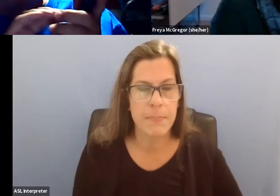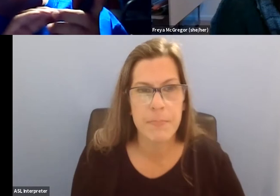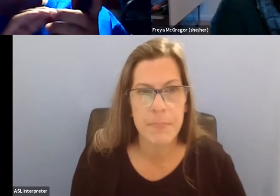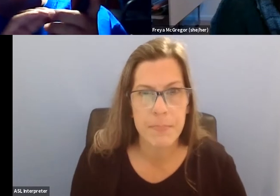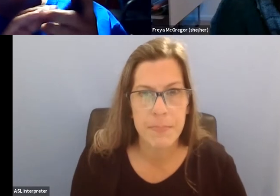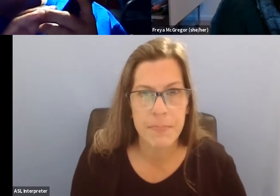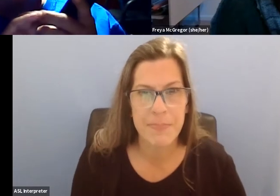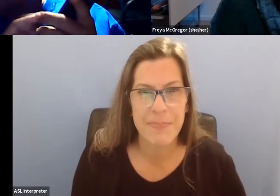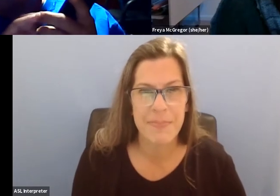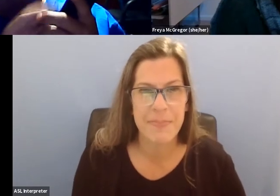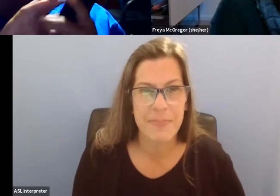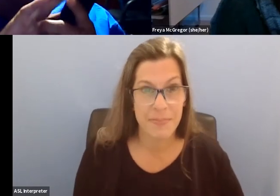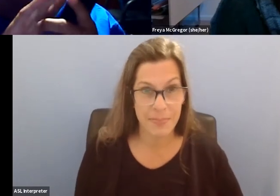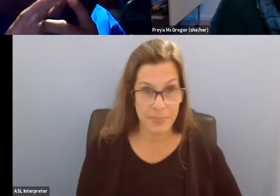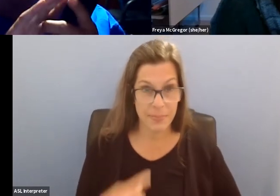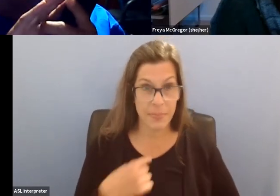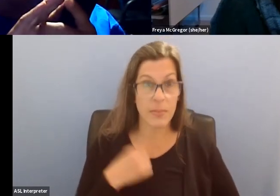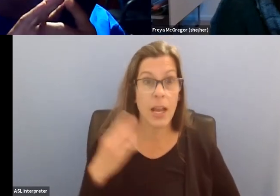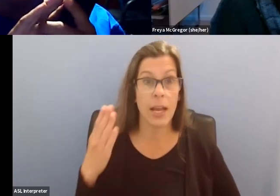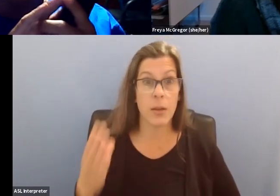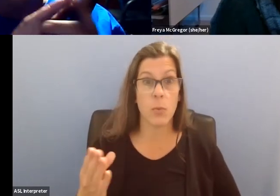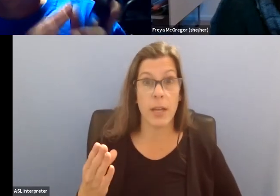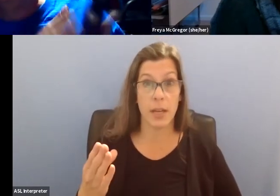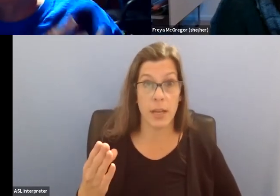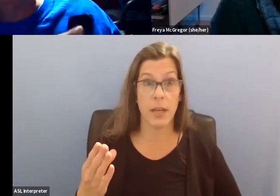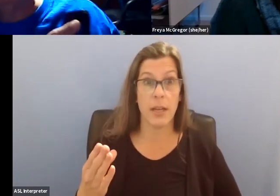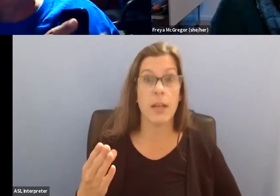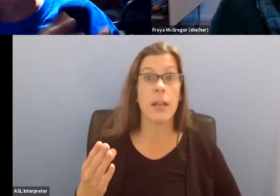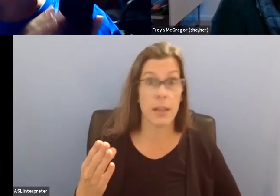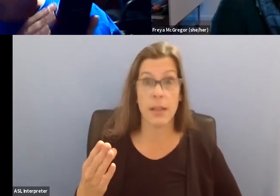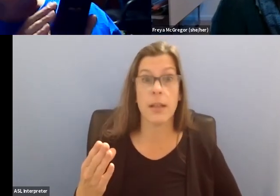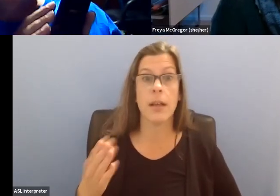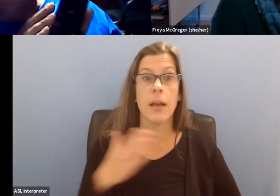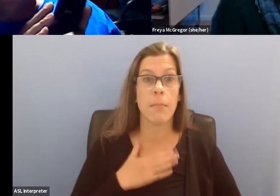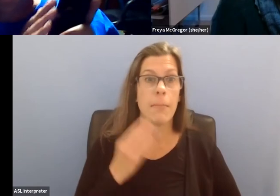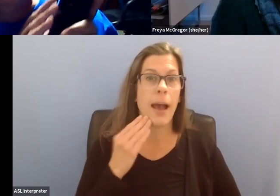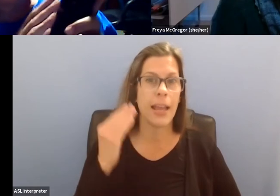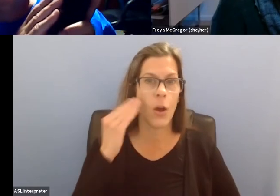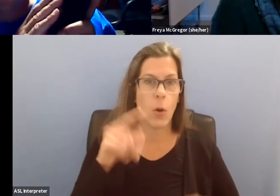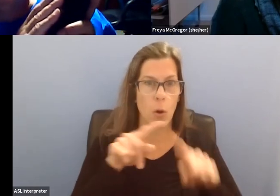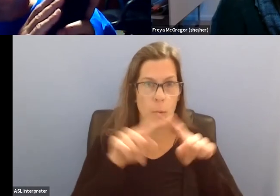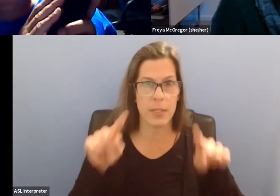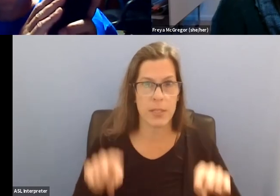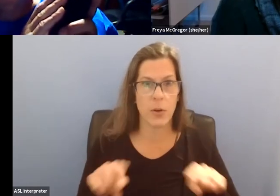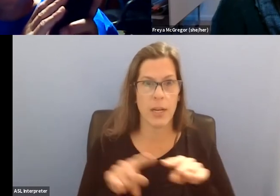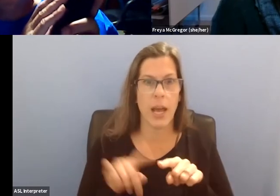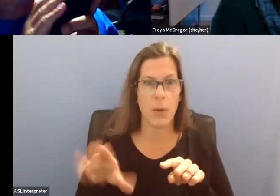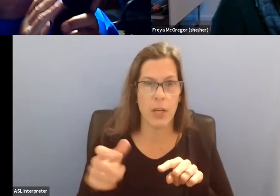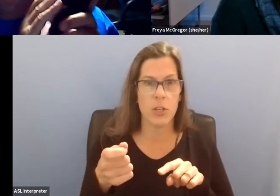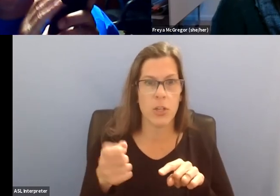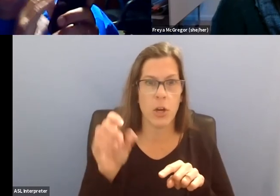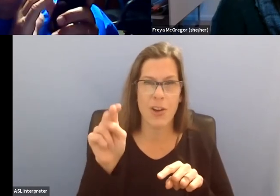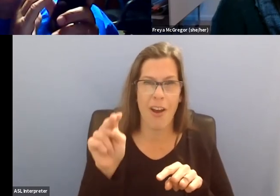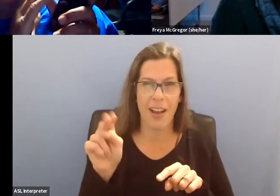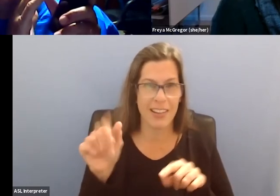I'm going to, okay. I'm on my home screen and I'll turn the screen on. So if anybody,